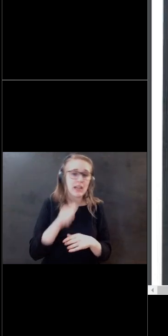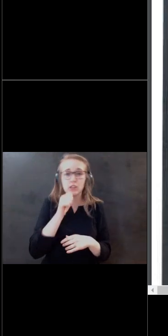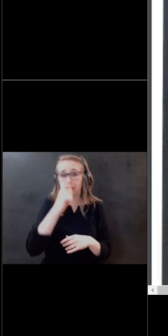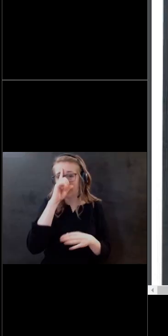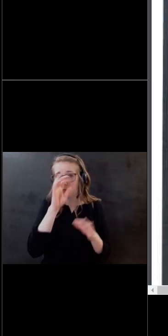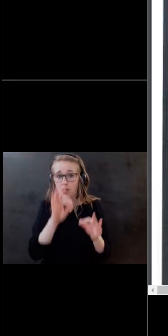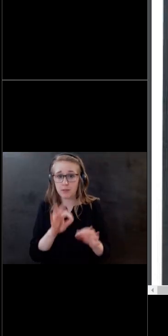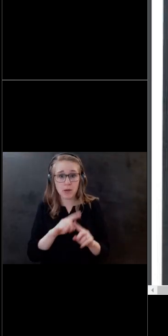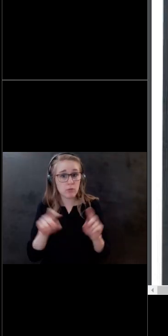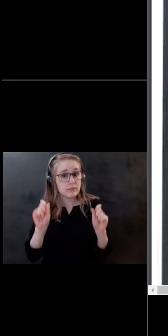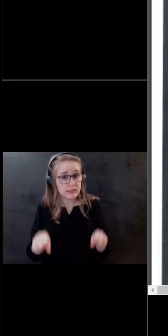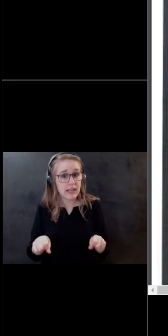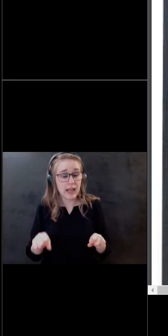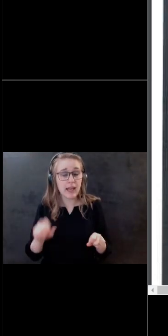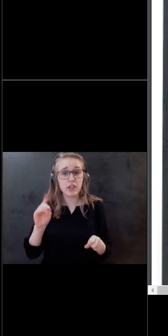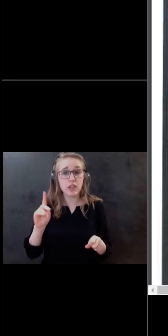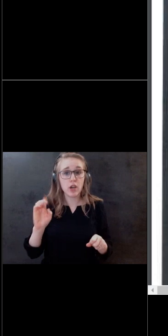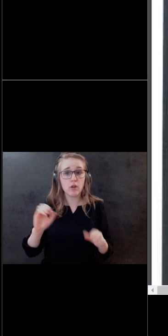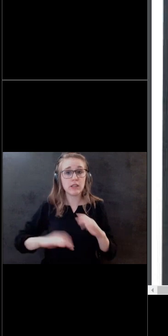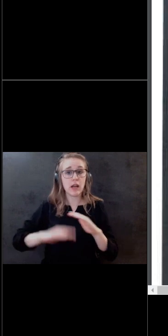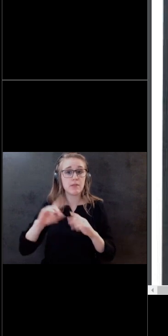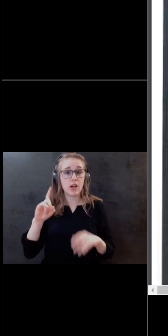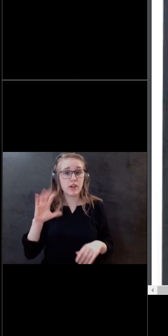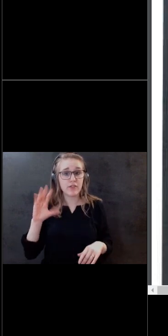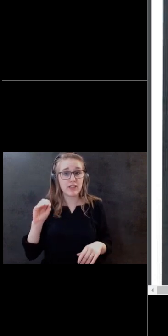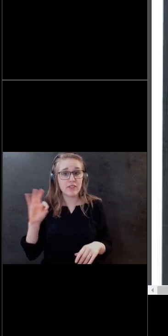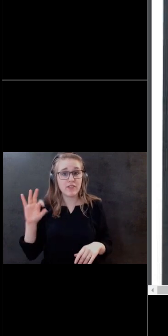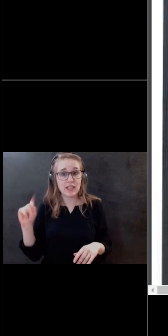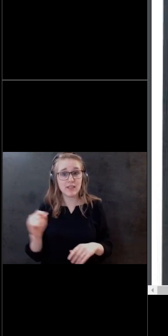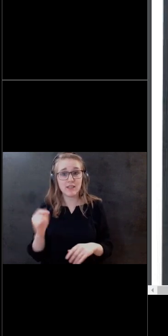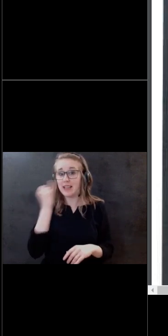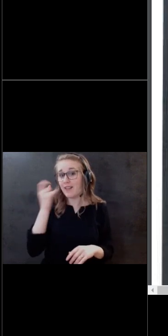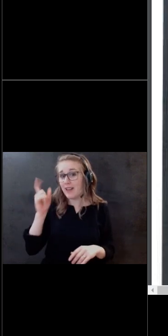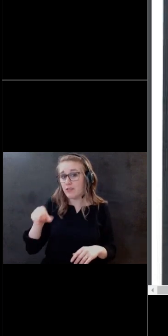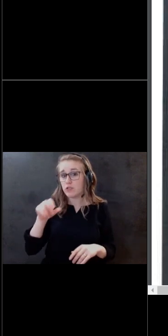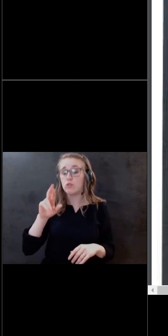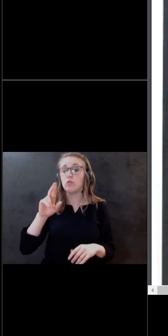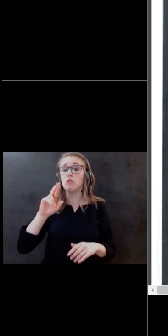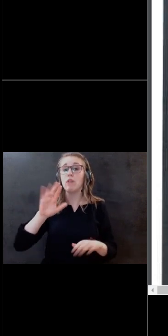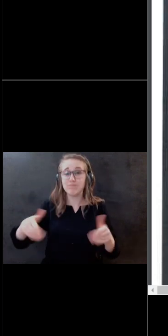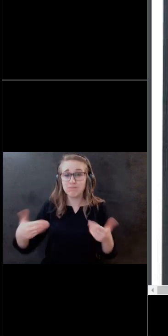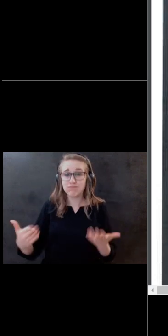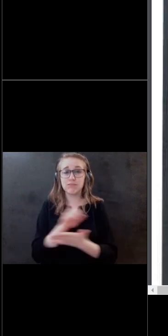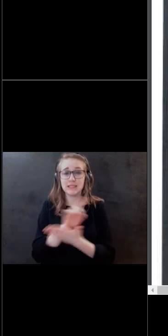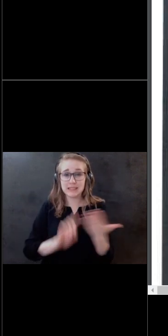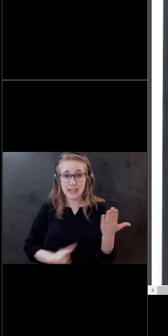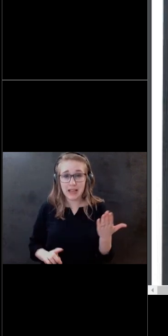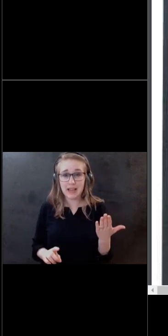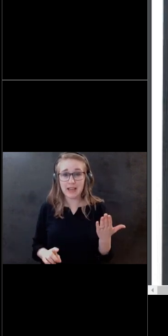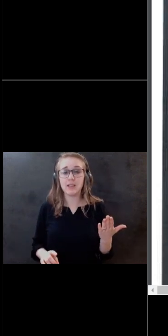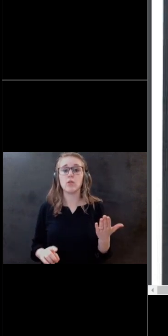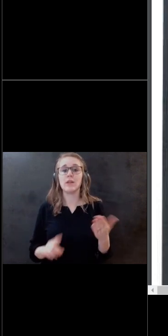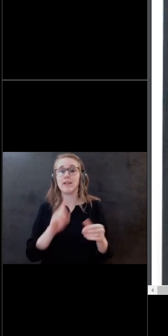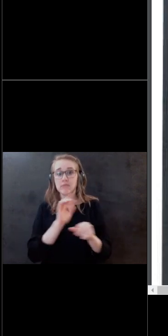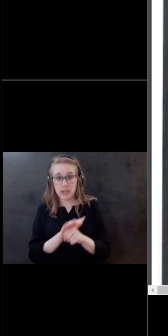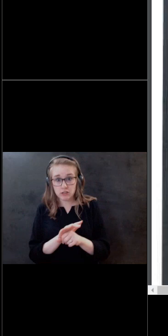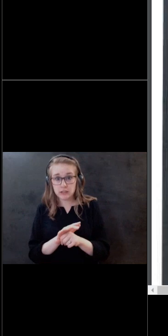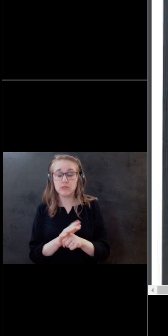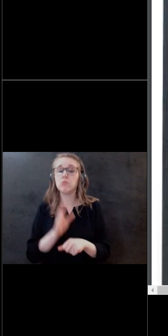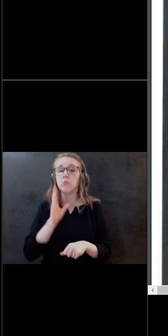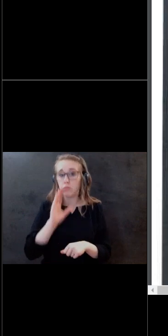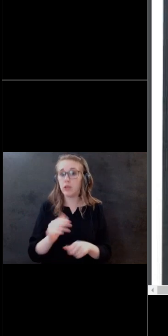code because we can go up to 150 feet. That is an option. And if we have to redesign and we have guarantees and assurances, we'll